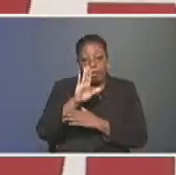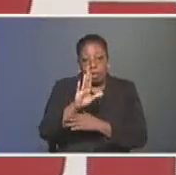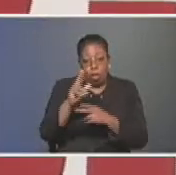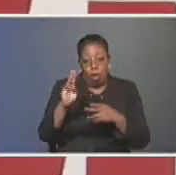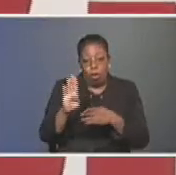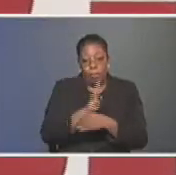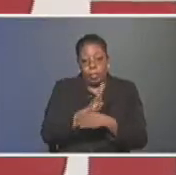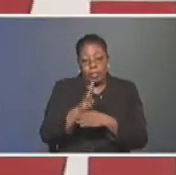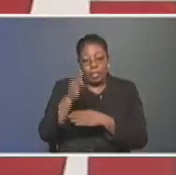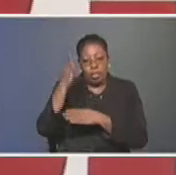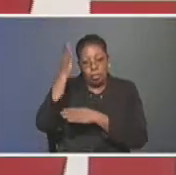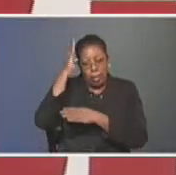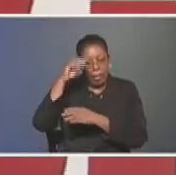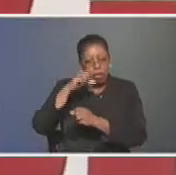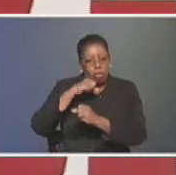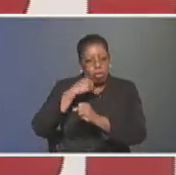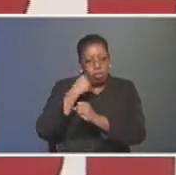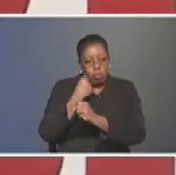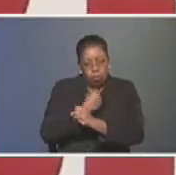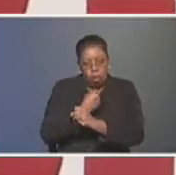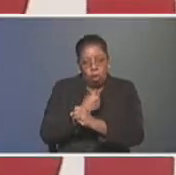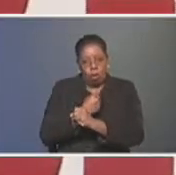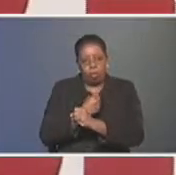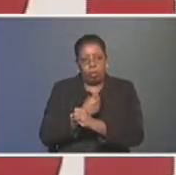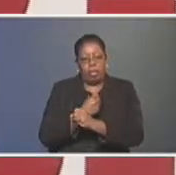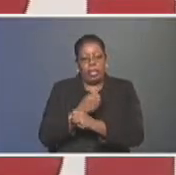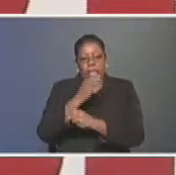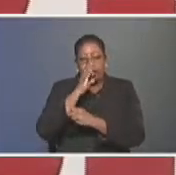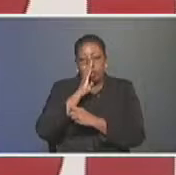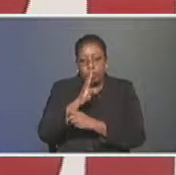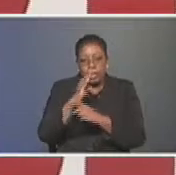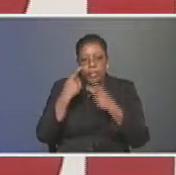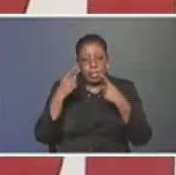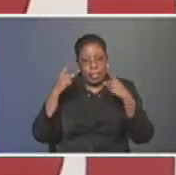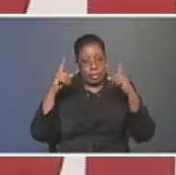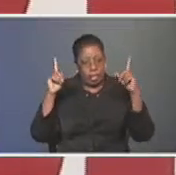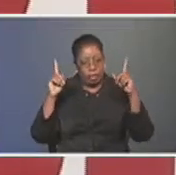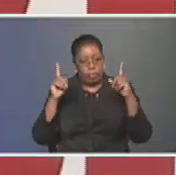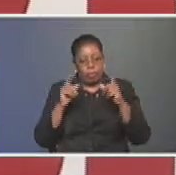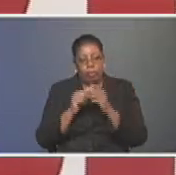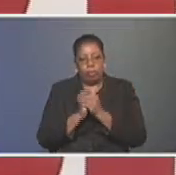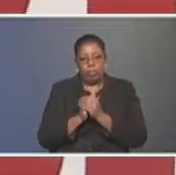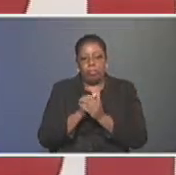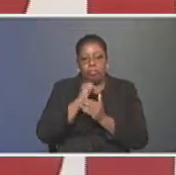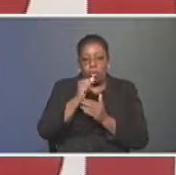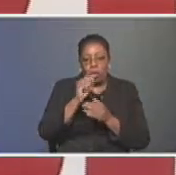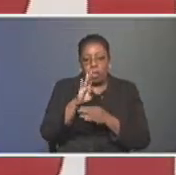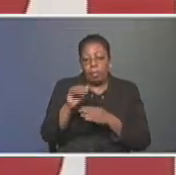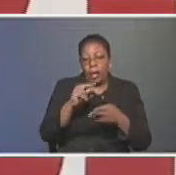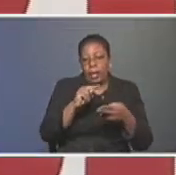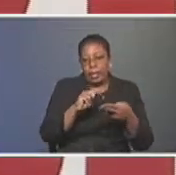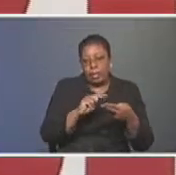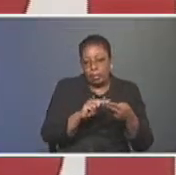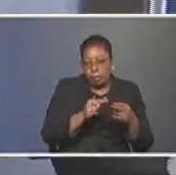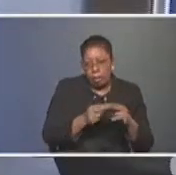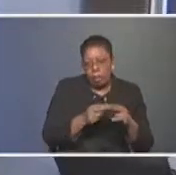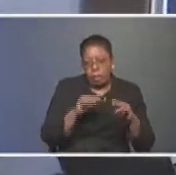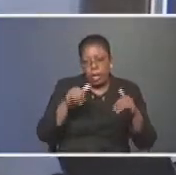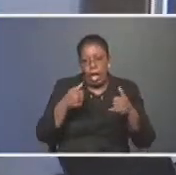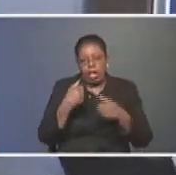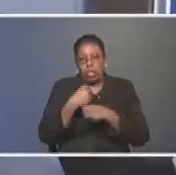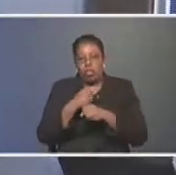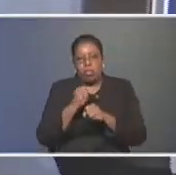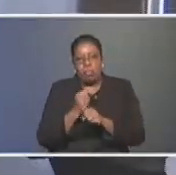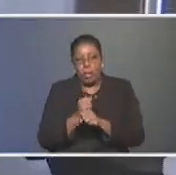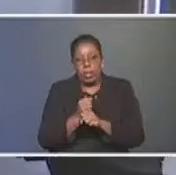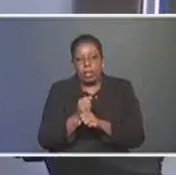mantra is to be successful, not by metrics, but by how you make